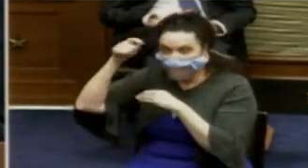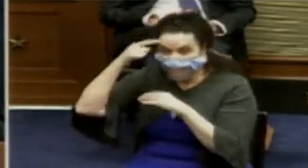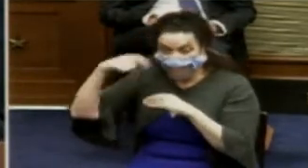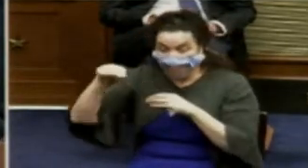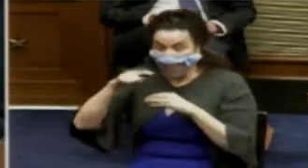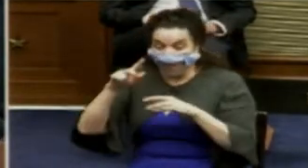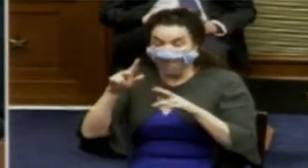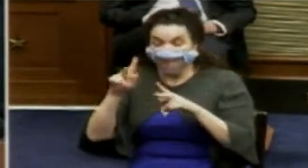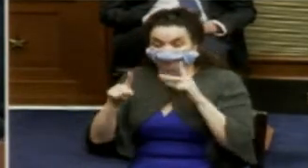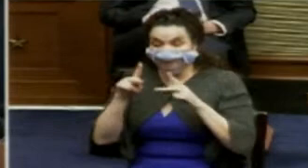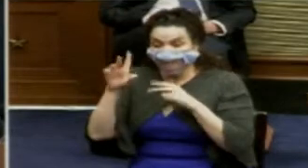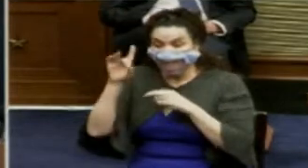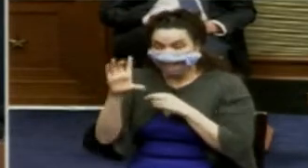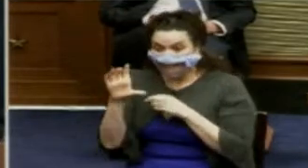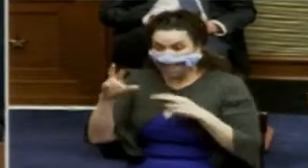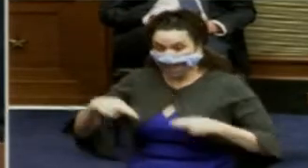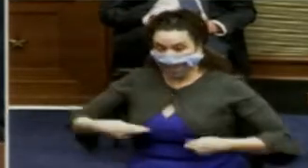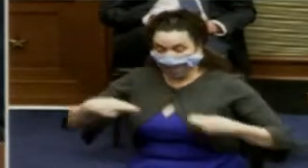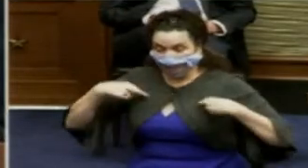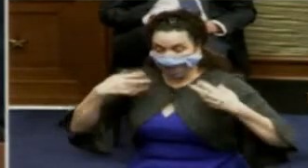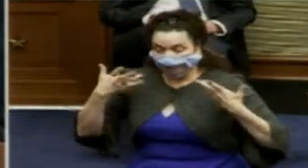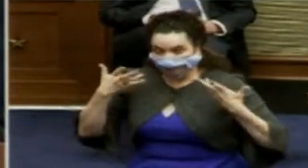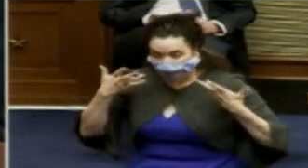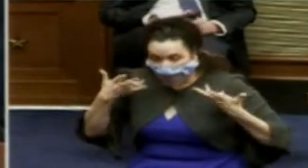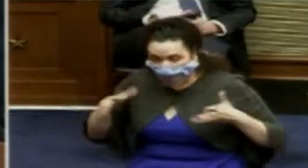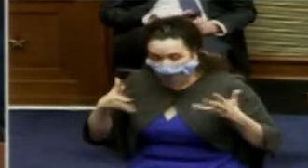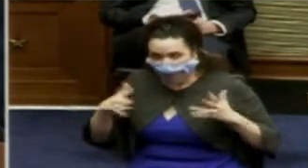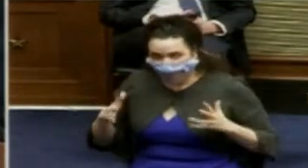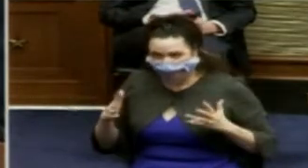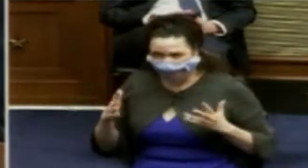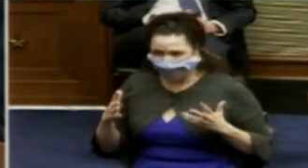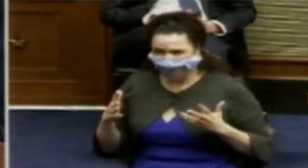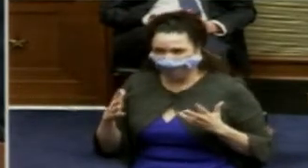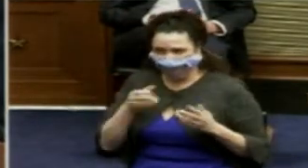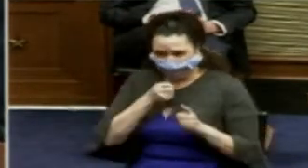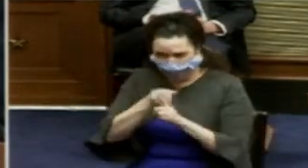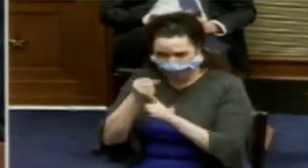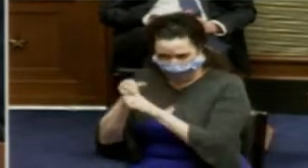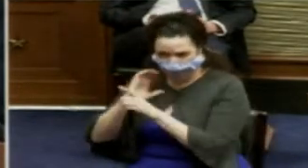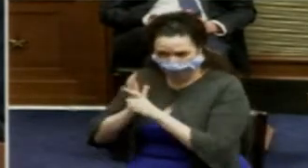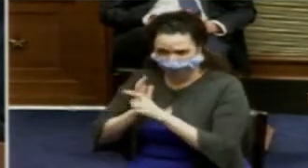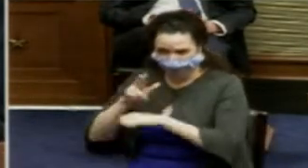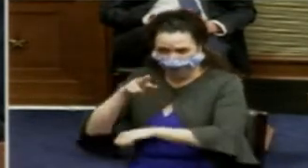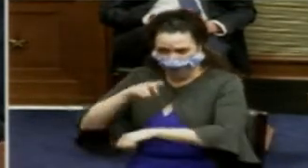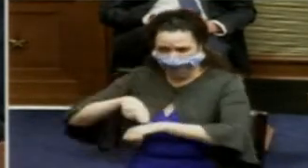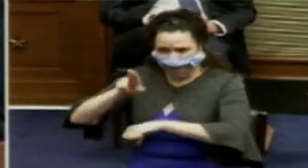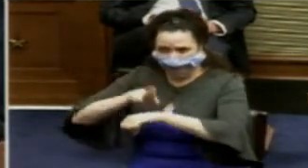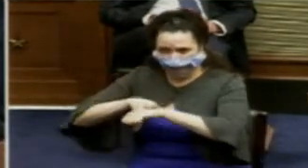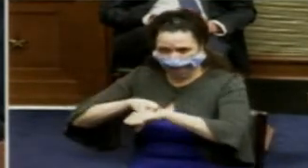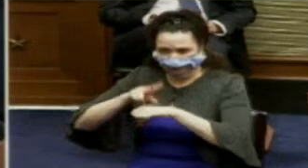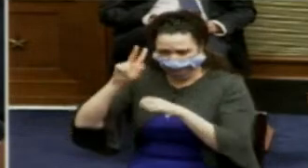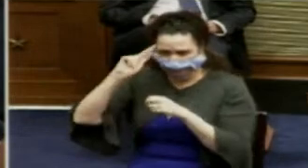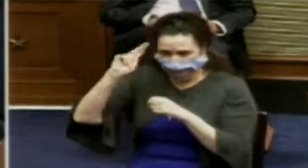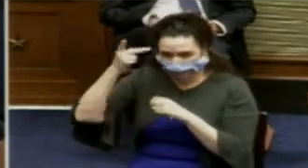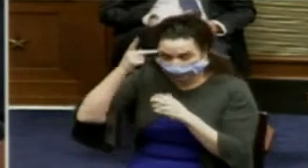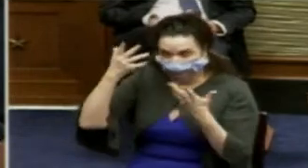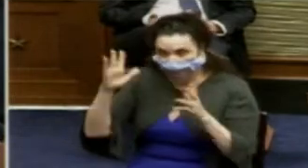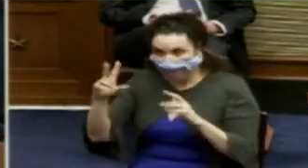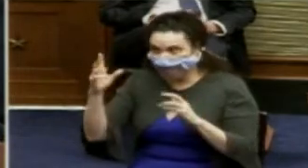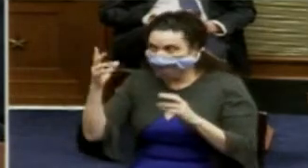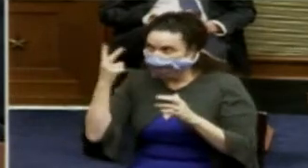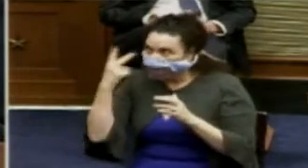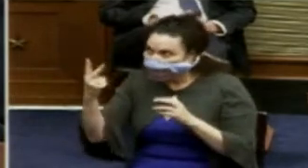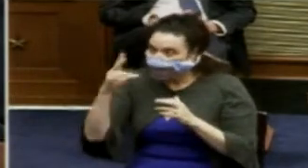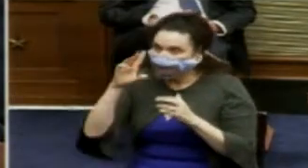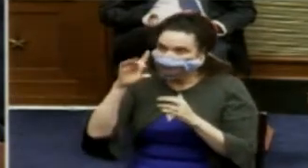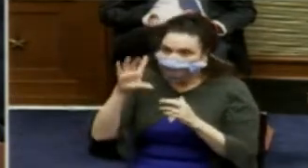the national debate. For the members here today, how many of you saw D.C. statehood yard signs or bumper stickers or banners on